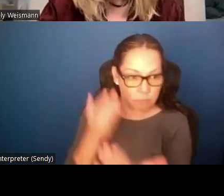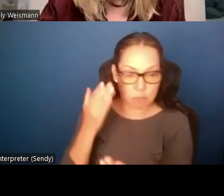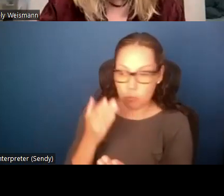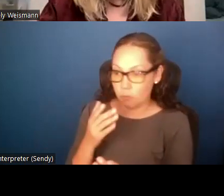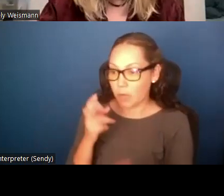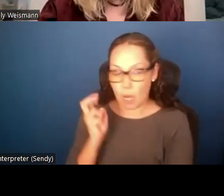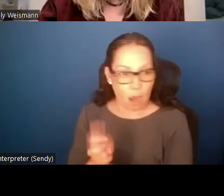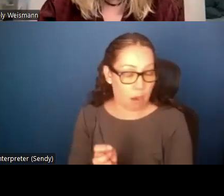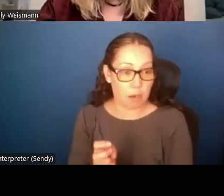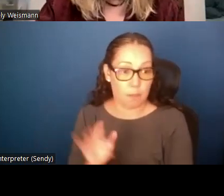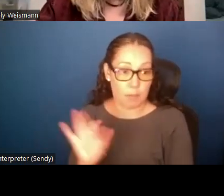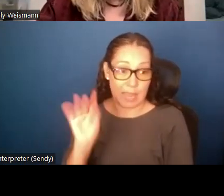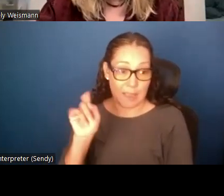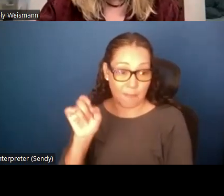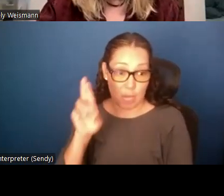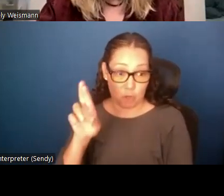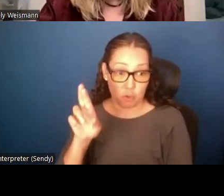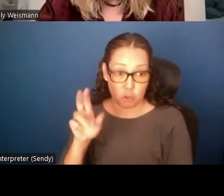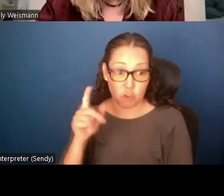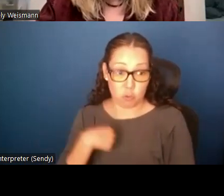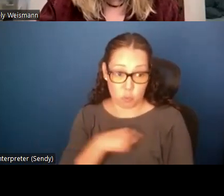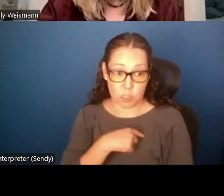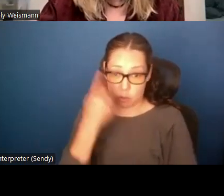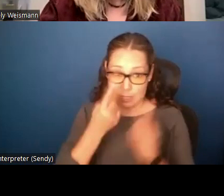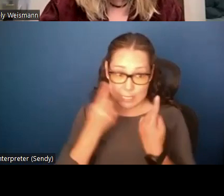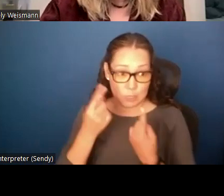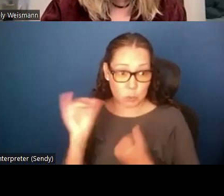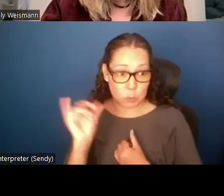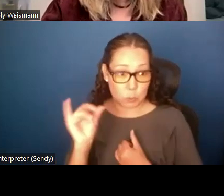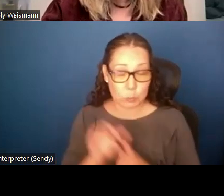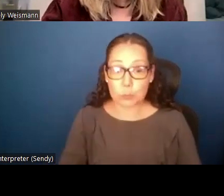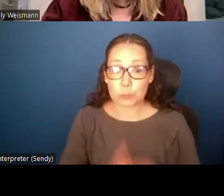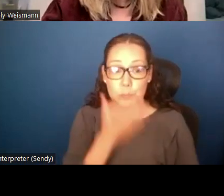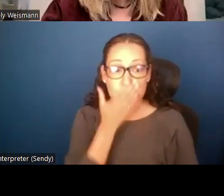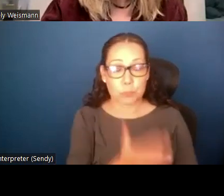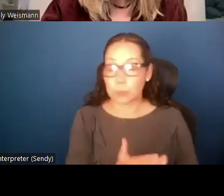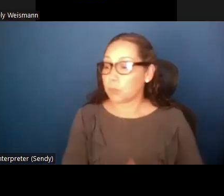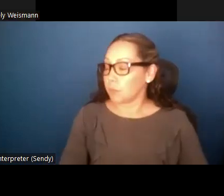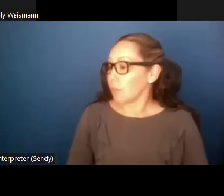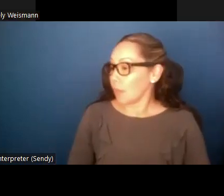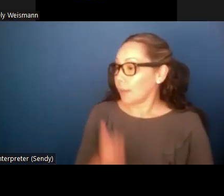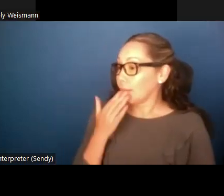a factor to consider as well. Thank you. Thank you for that comment.